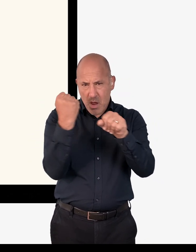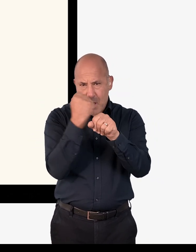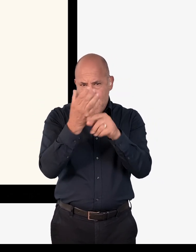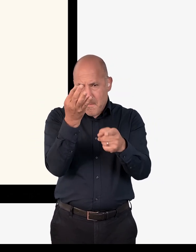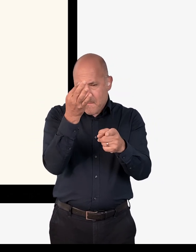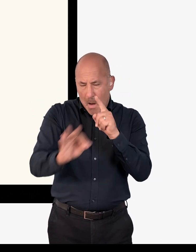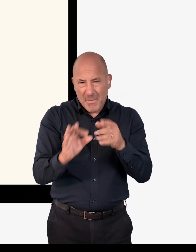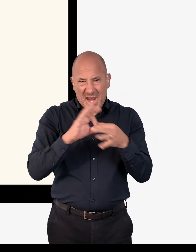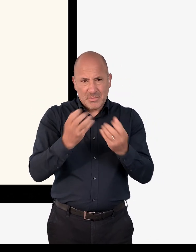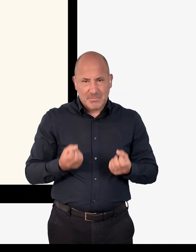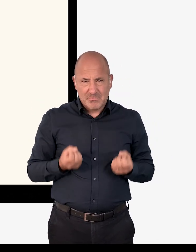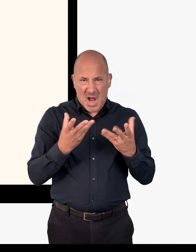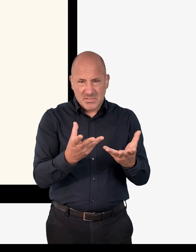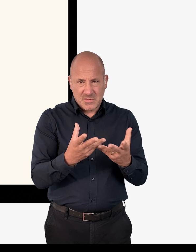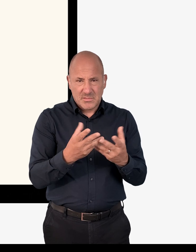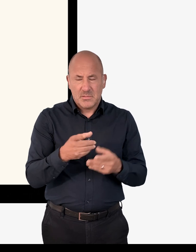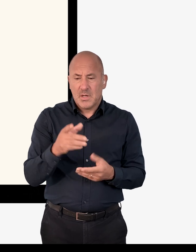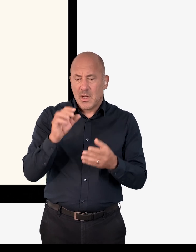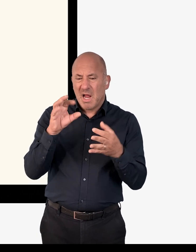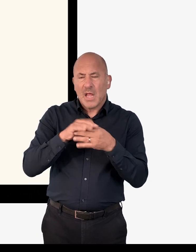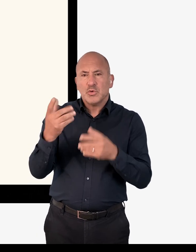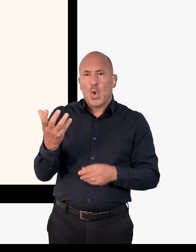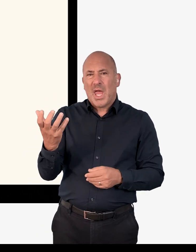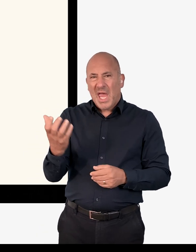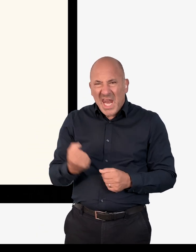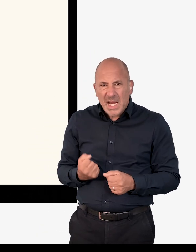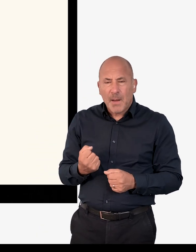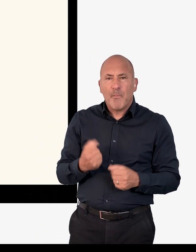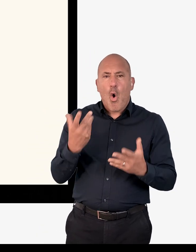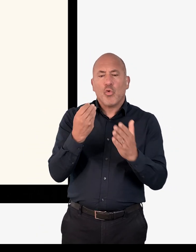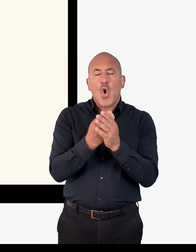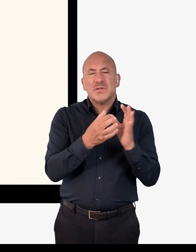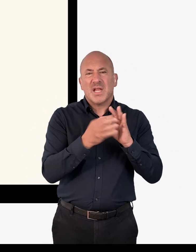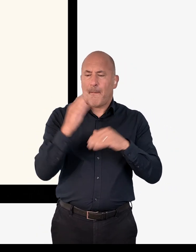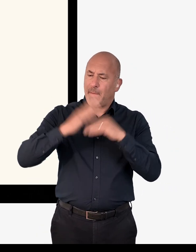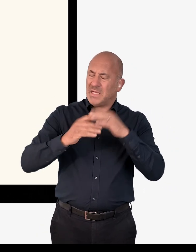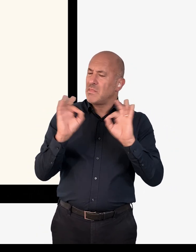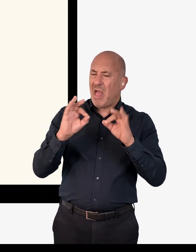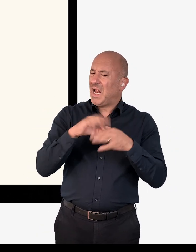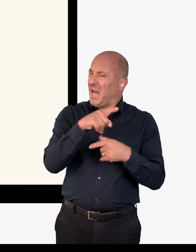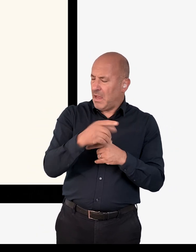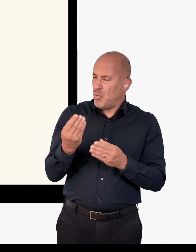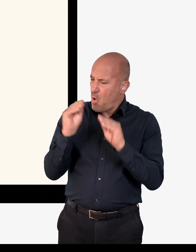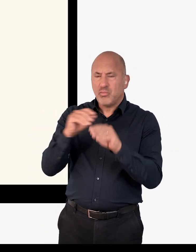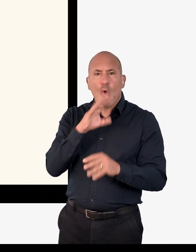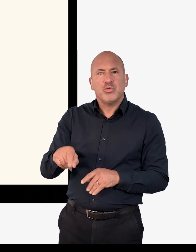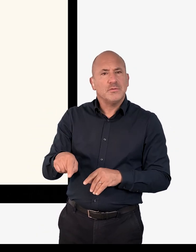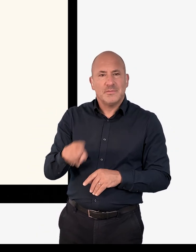outlines construction-specific expenses only. They won't cover income or non-construction costs.